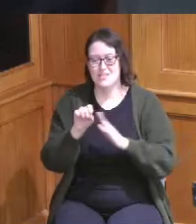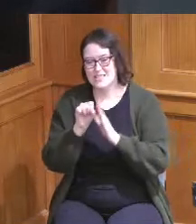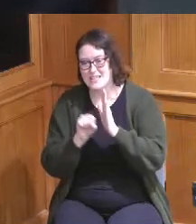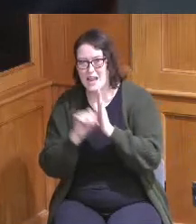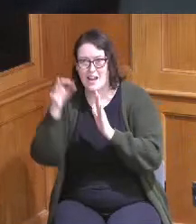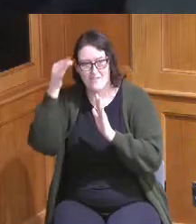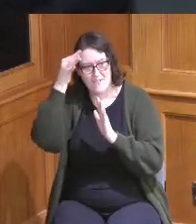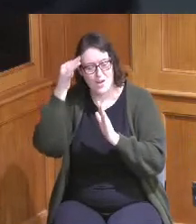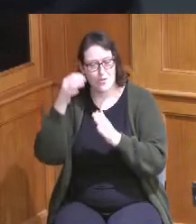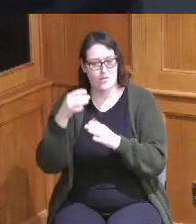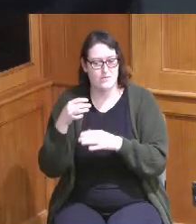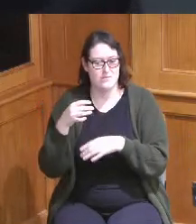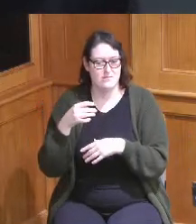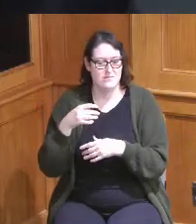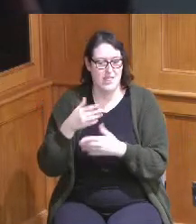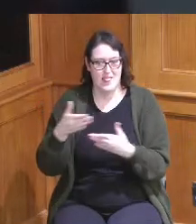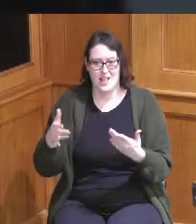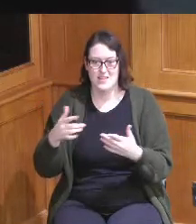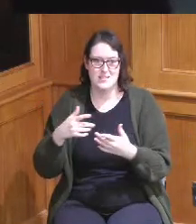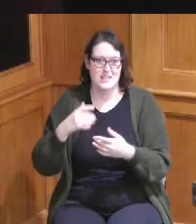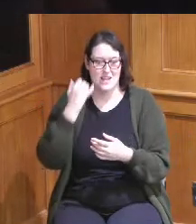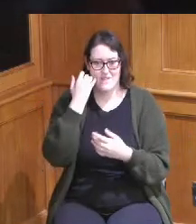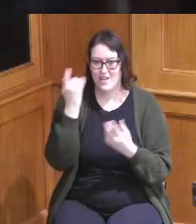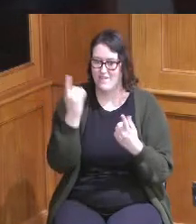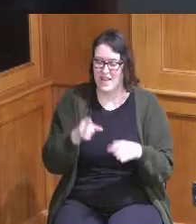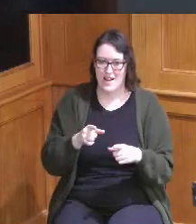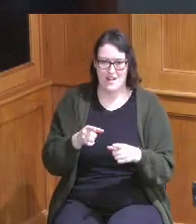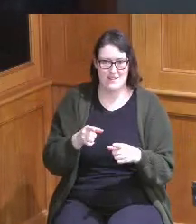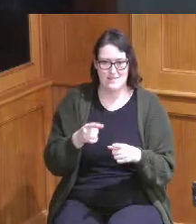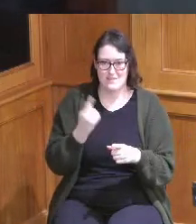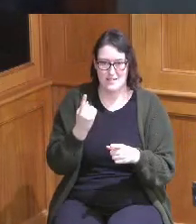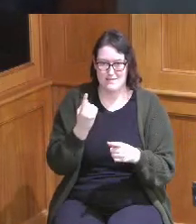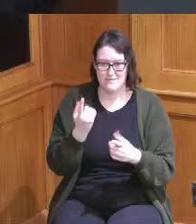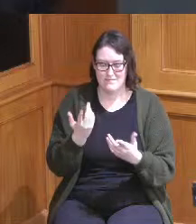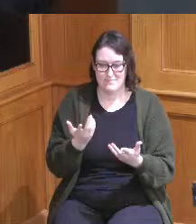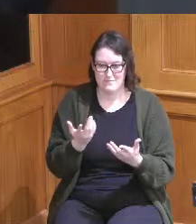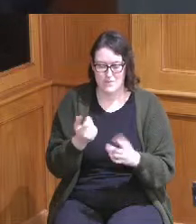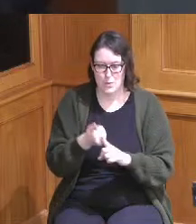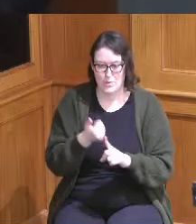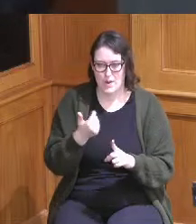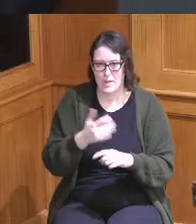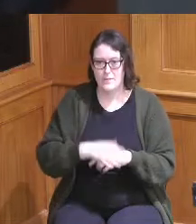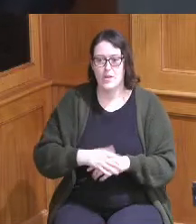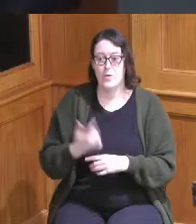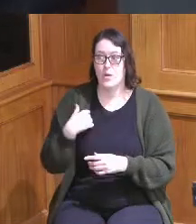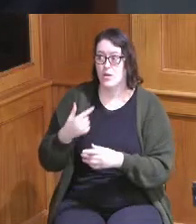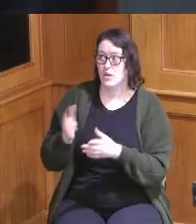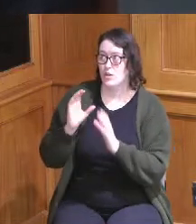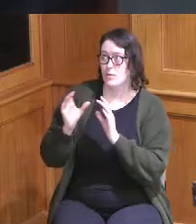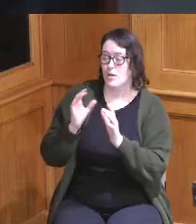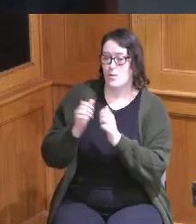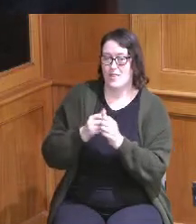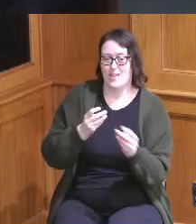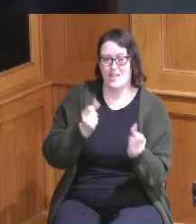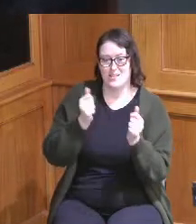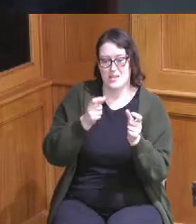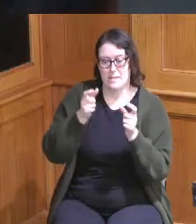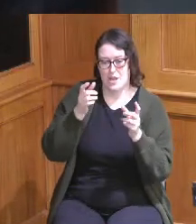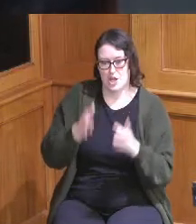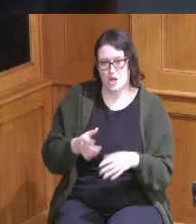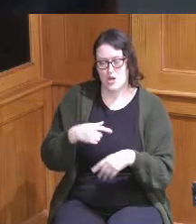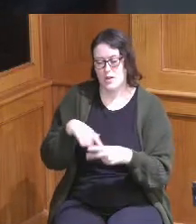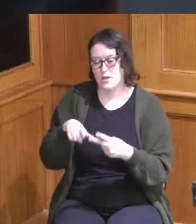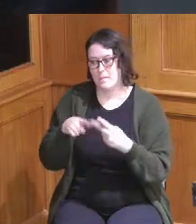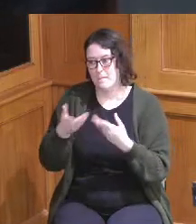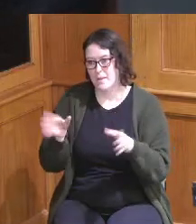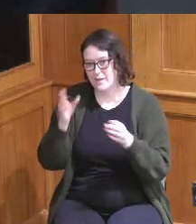support local communities when they experience an event like this. So we immediately started communicating with the incident commander, their public information